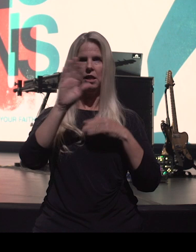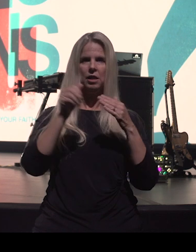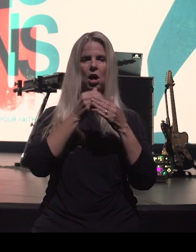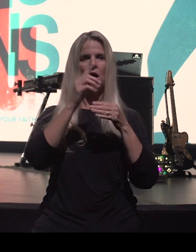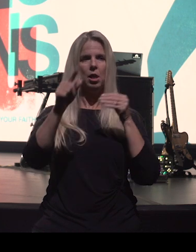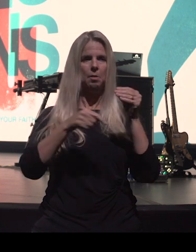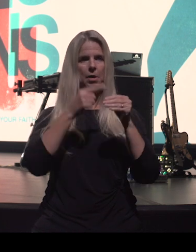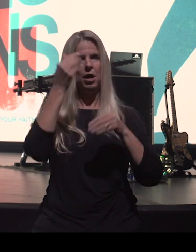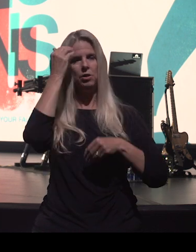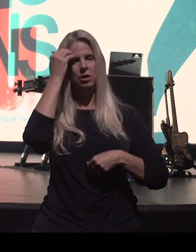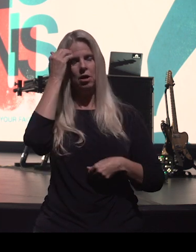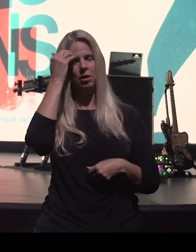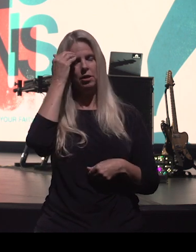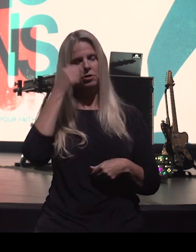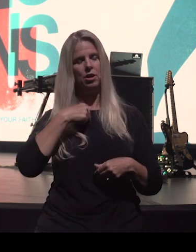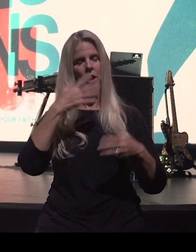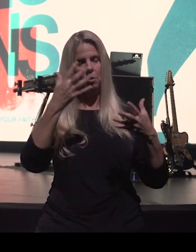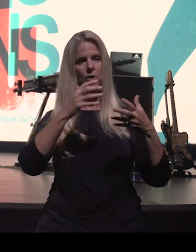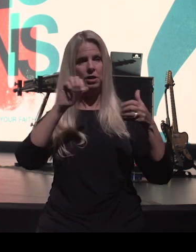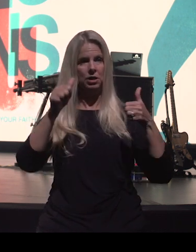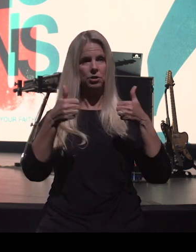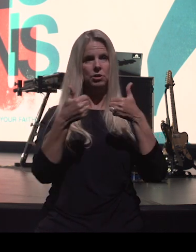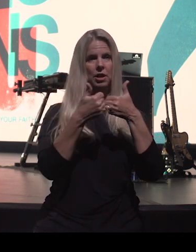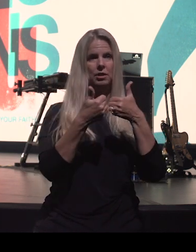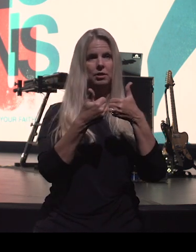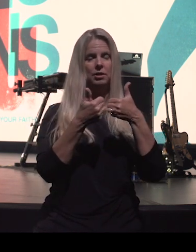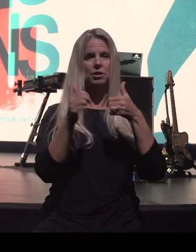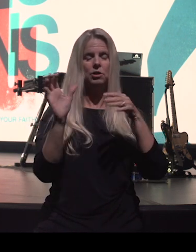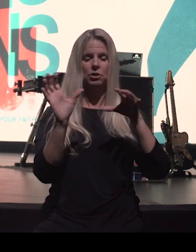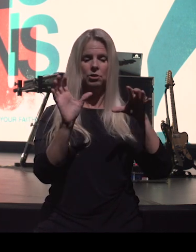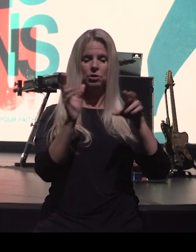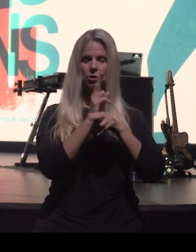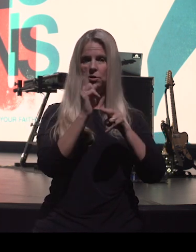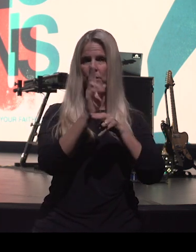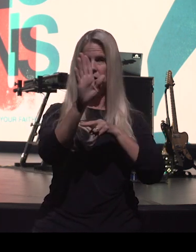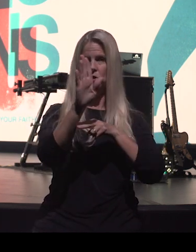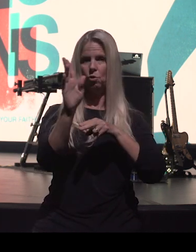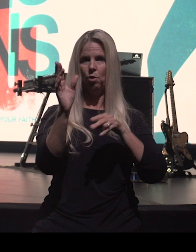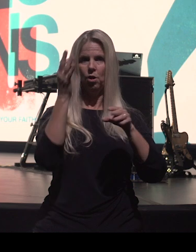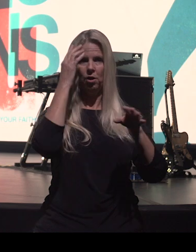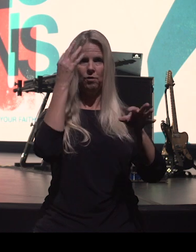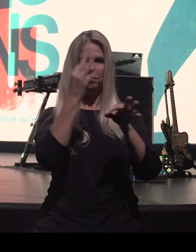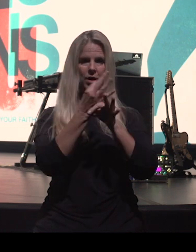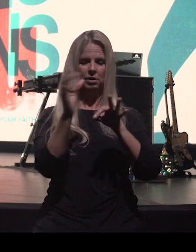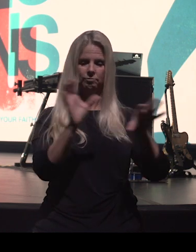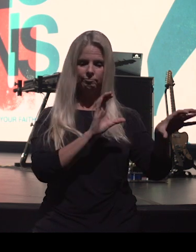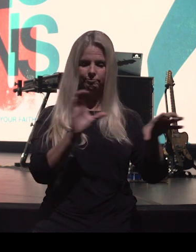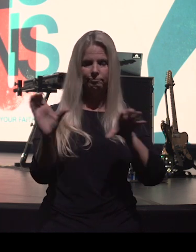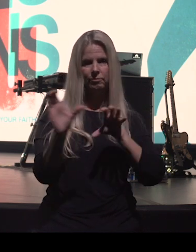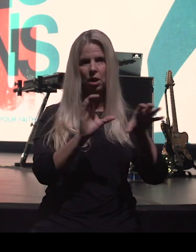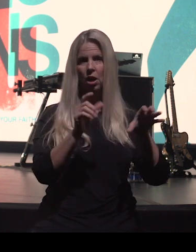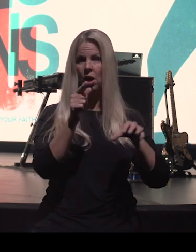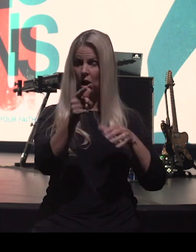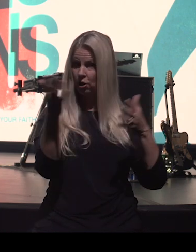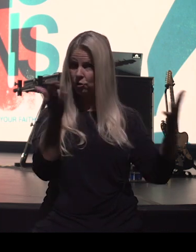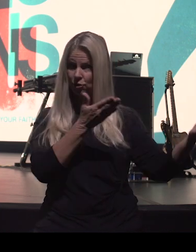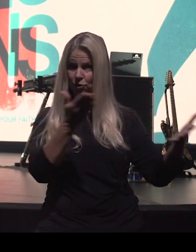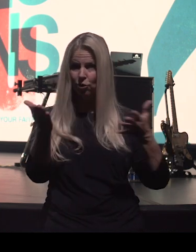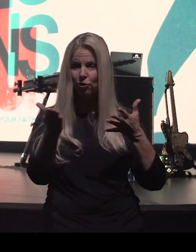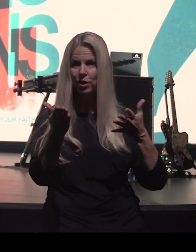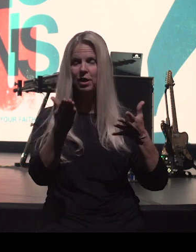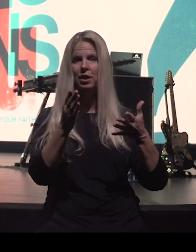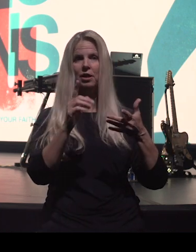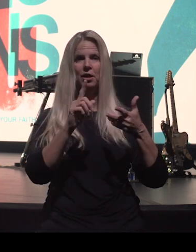more. I want to challenge you to start putting your faith into action. Are you serving in an area of ministry? Are you giving? Like, are you